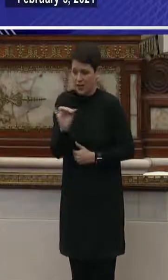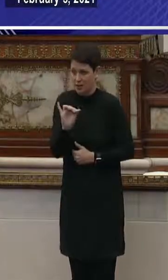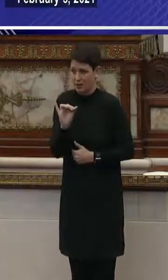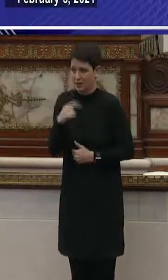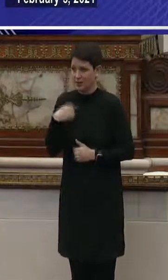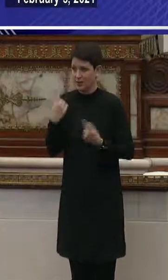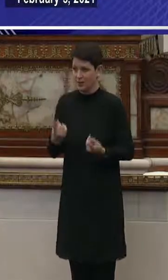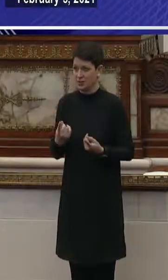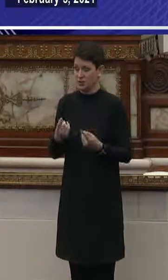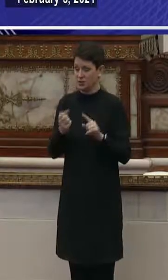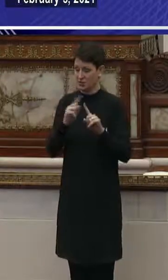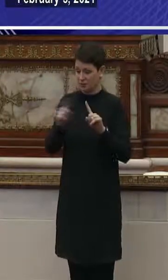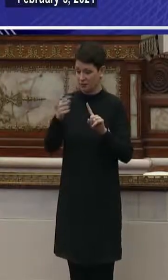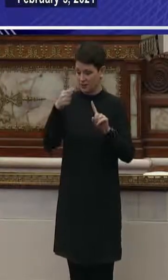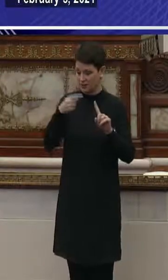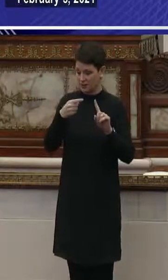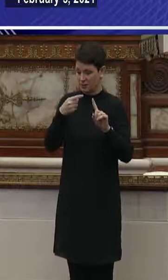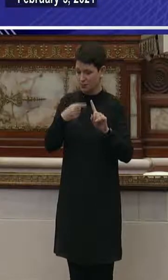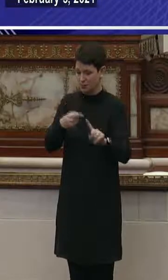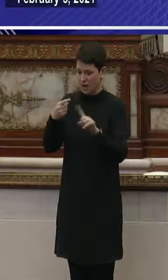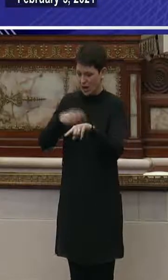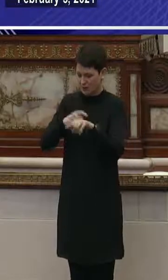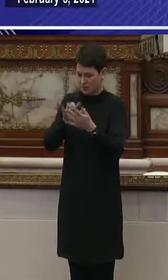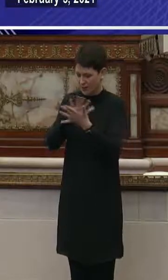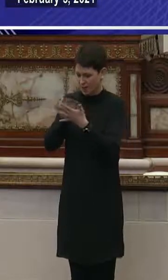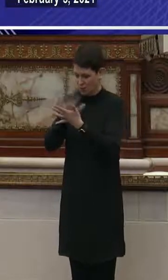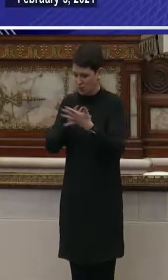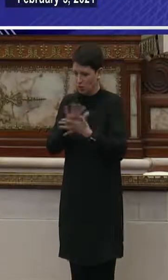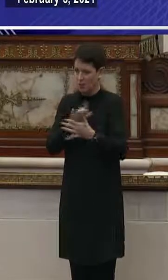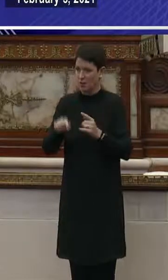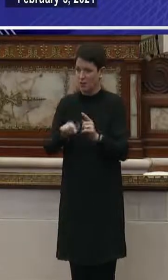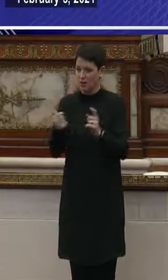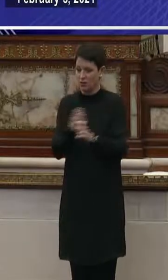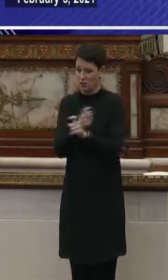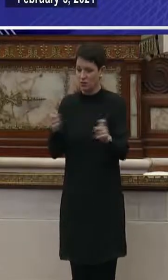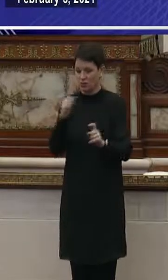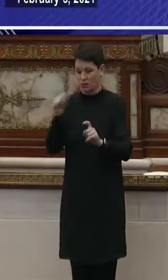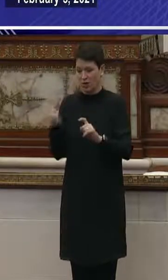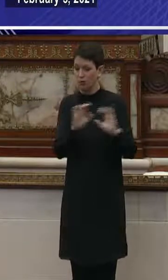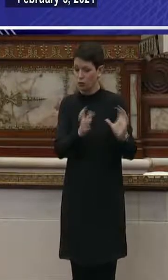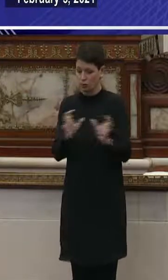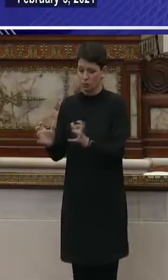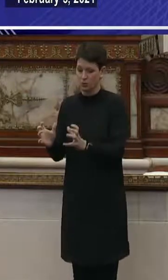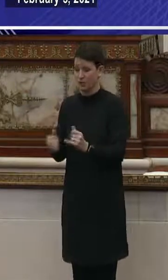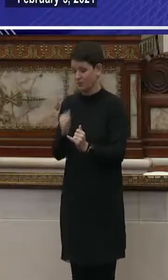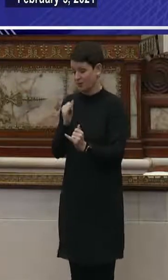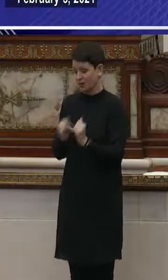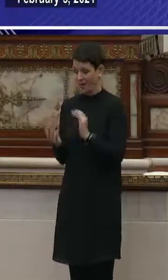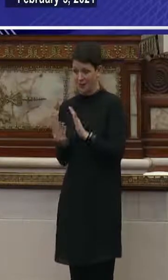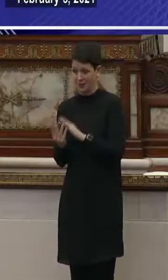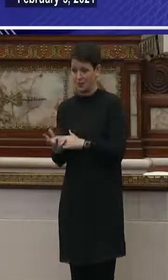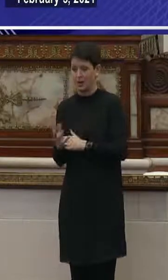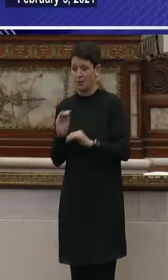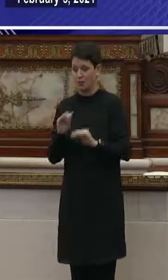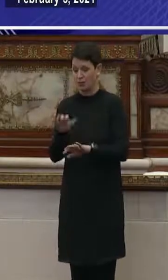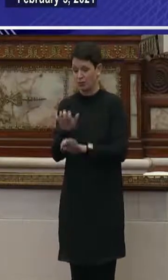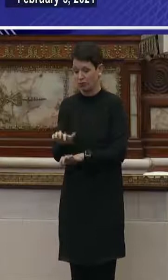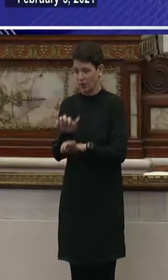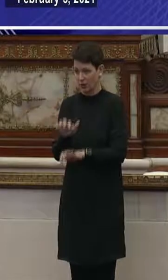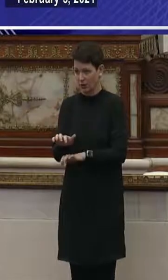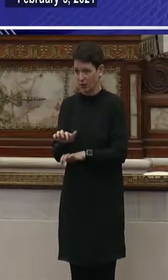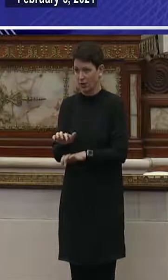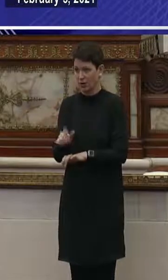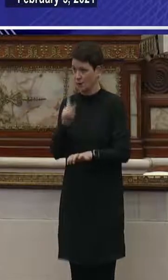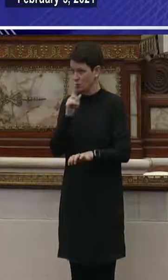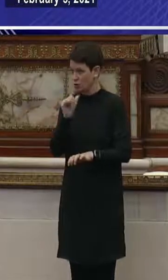been a number of points of ambiguity around some of the other distributions for other groups. Lastly, I just wanted to put on the record, and I'm sure you